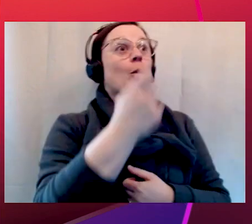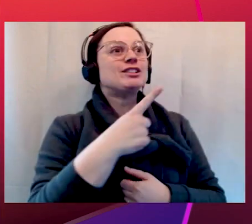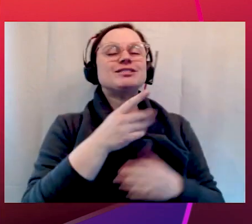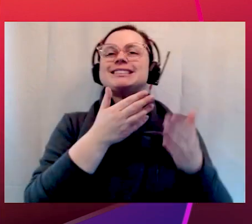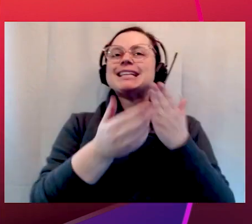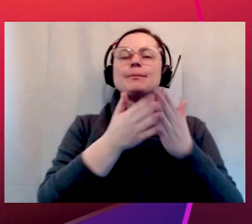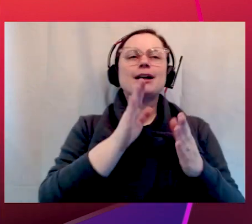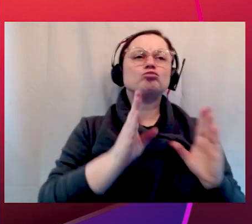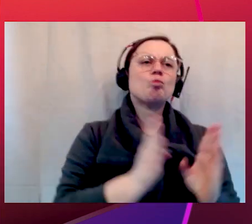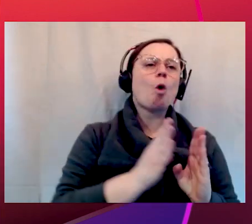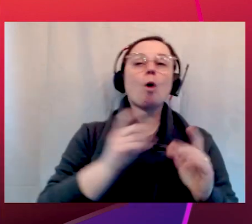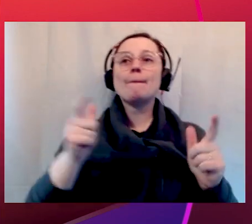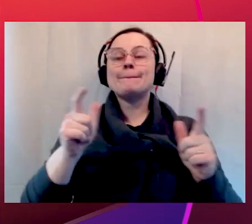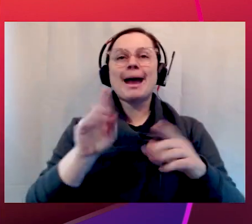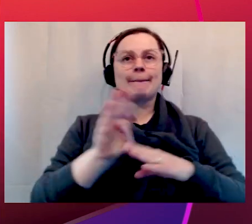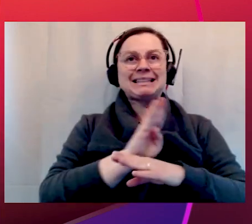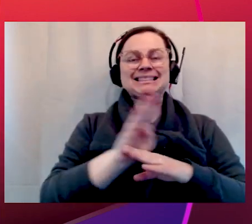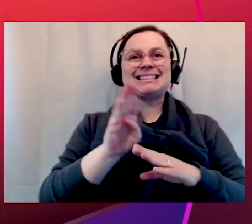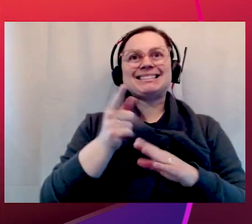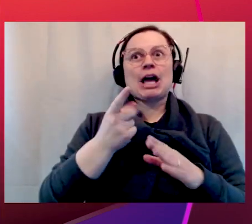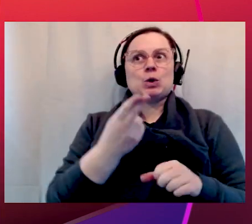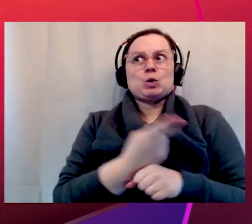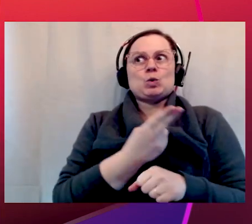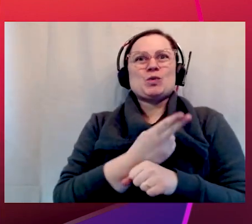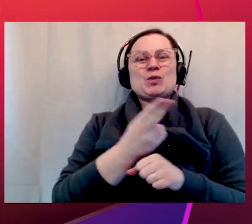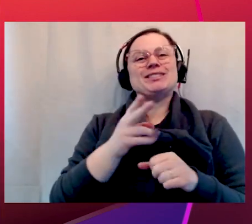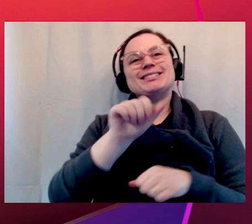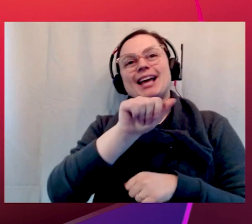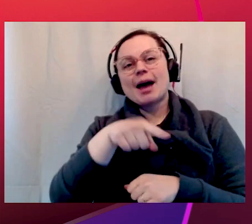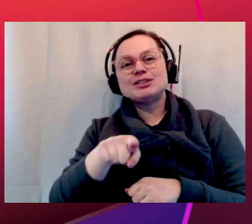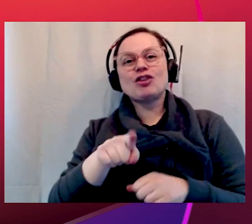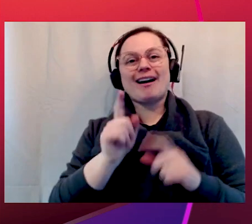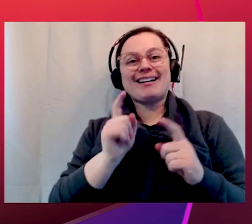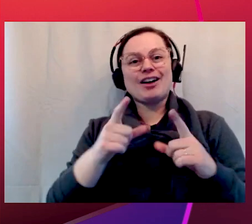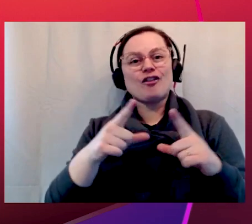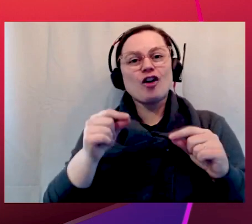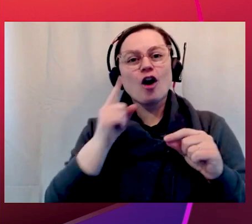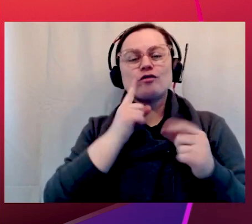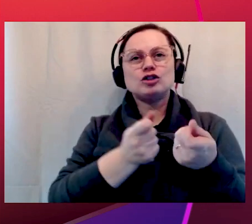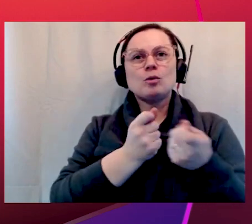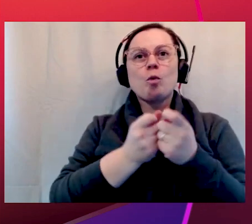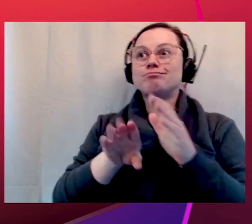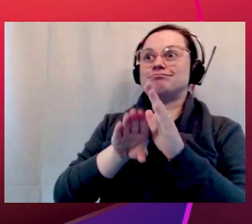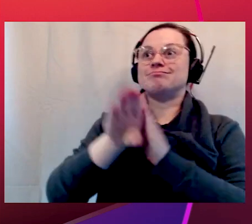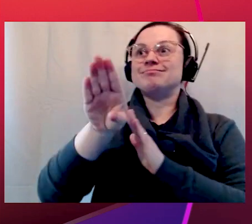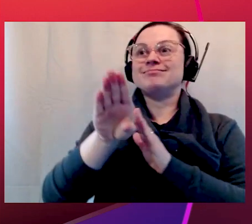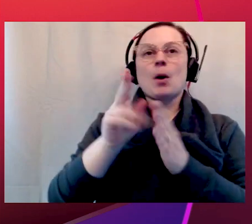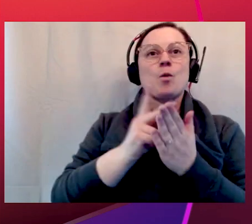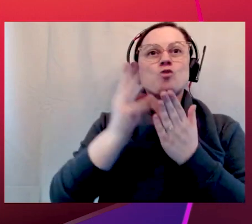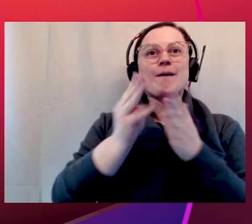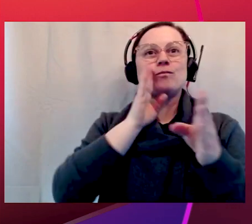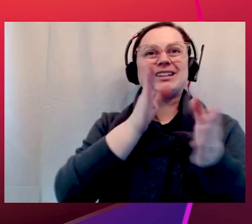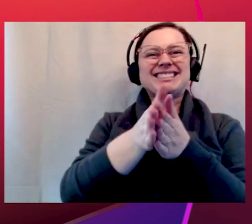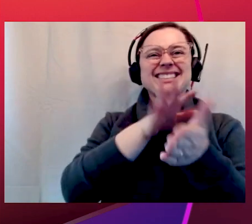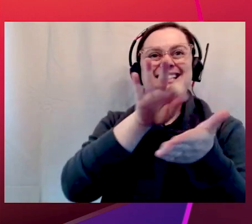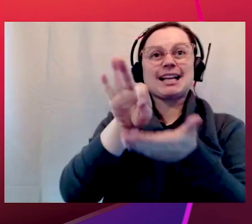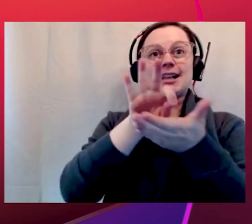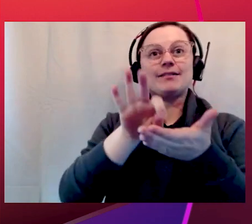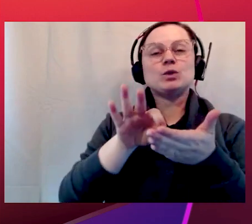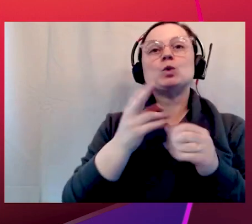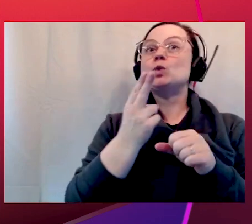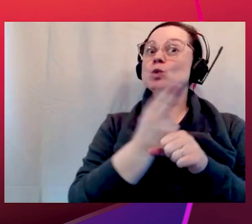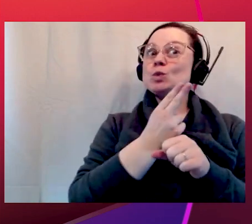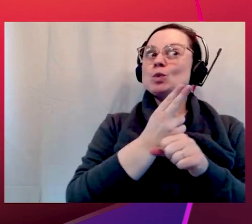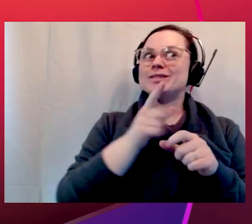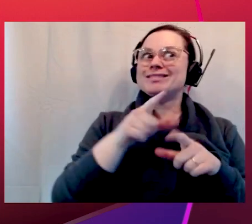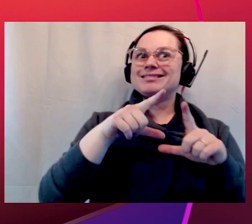size, leverage Amazon gift cards as a way to support or accelerate their rewards programs. So through Amazon Incentives, you're able to leverage the Amazon gift card